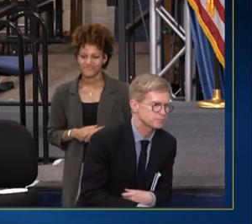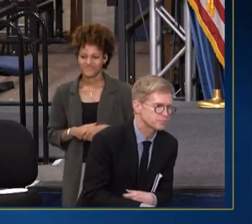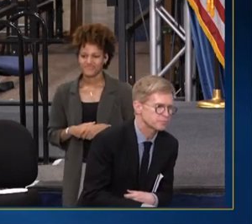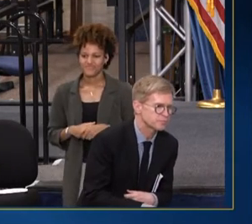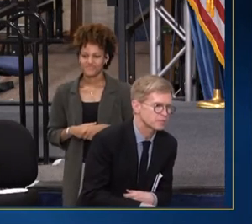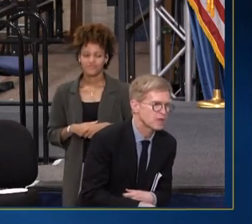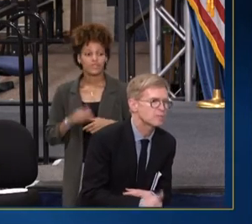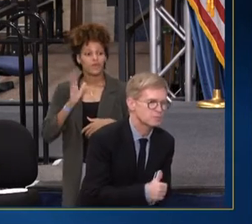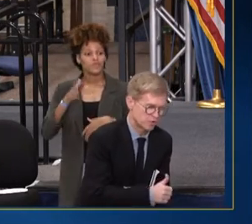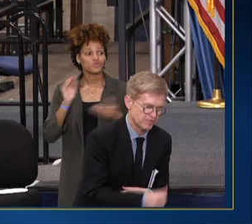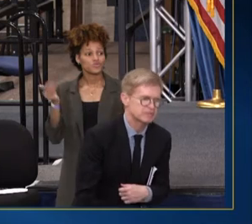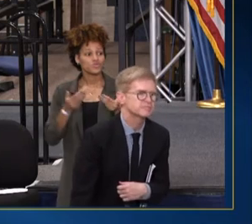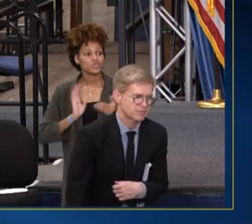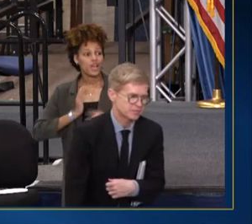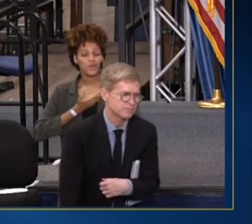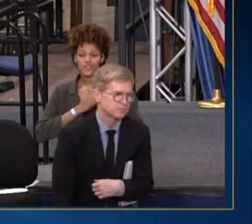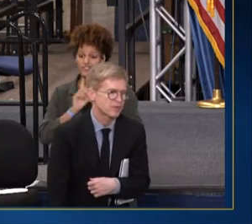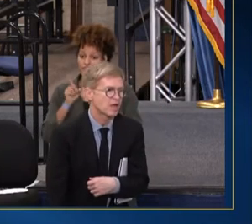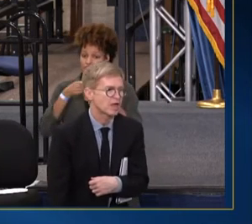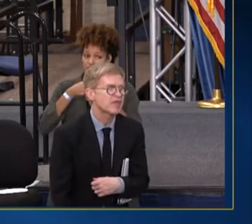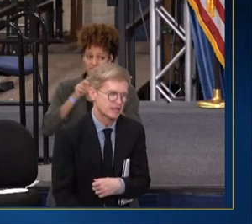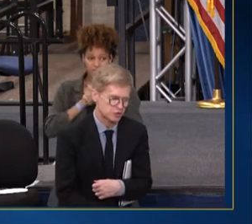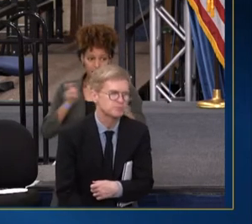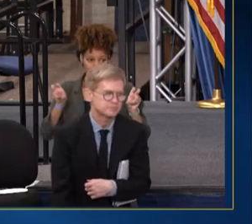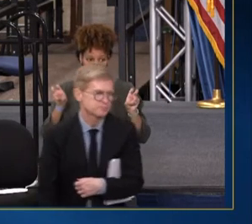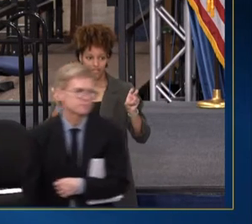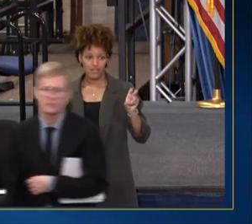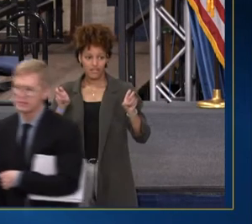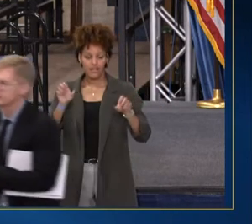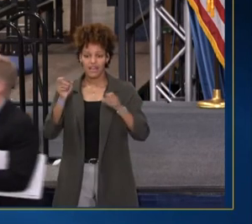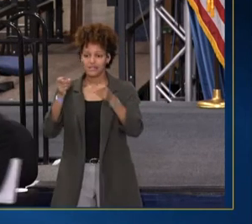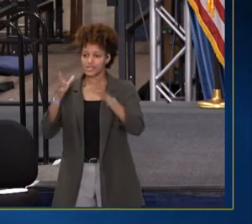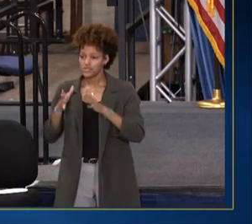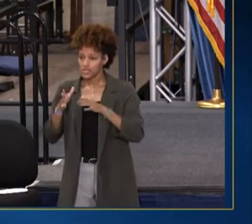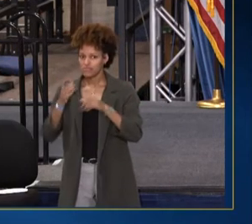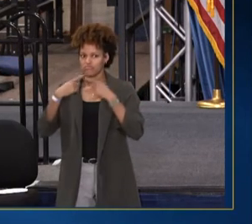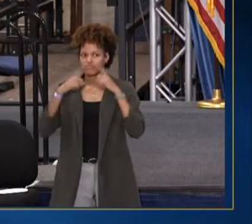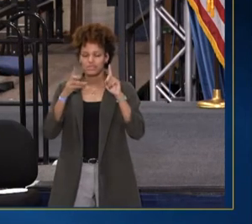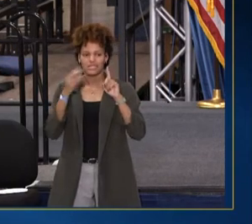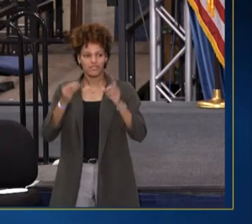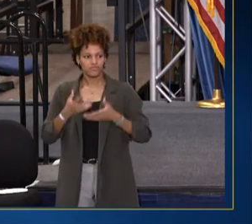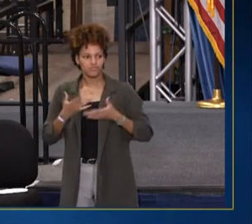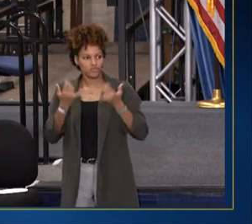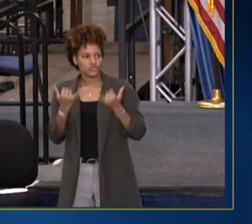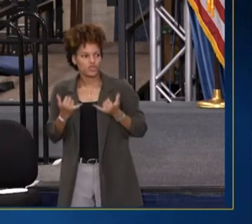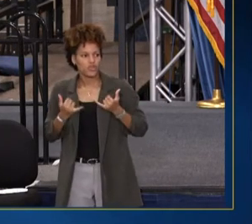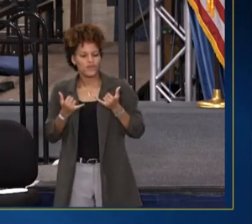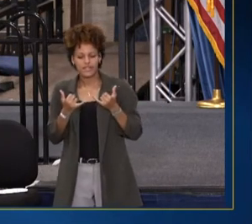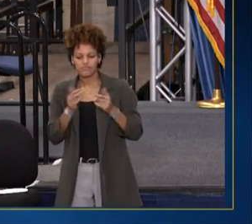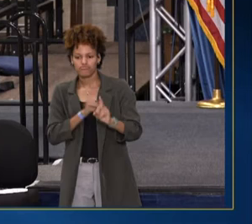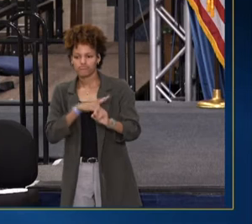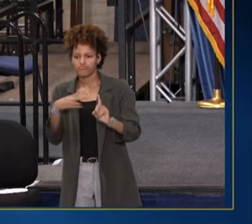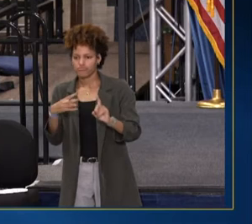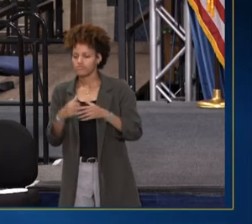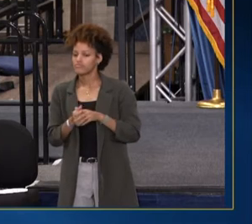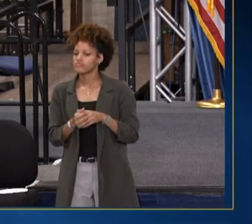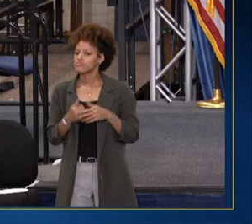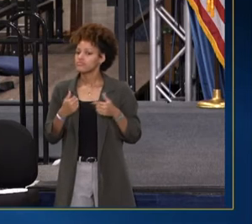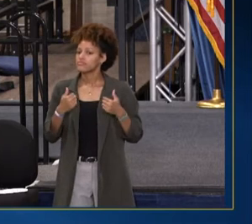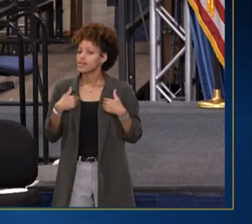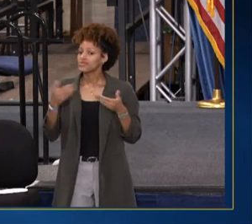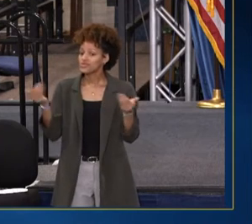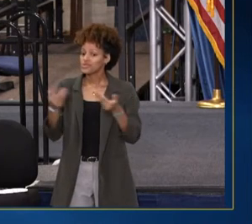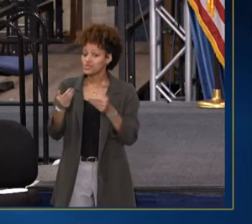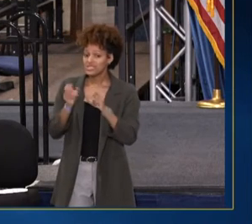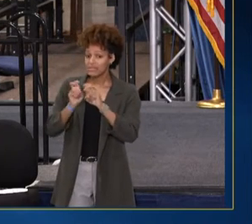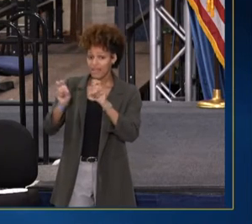So I'll introduce our first panel, the administration's accomplishments and current landscape. While I introduce